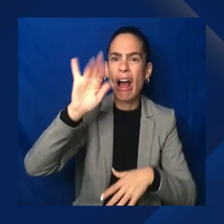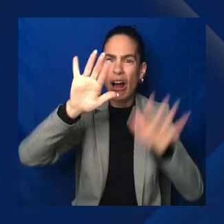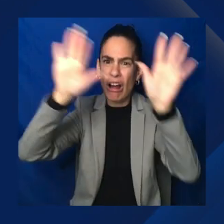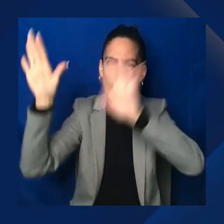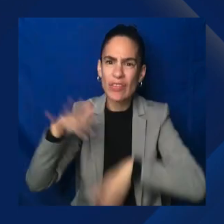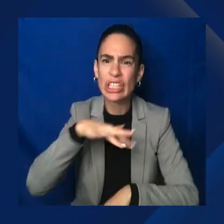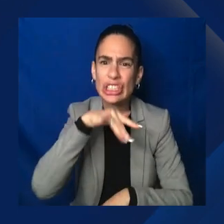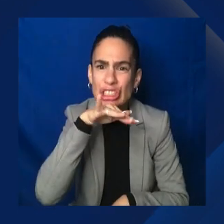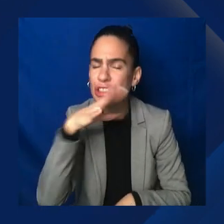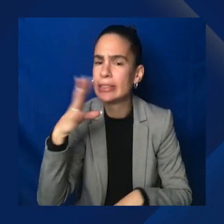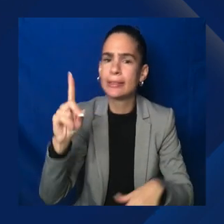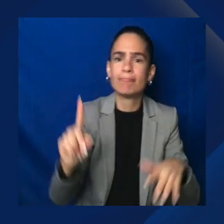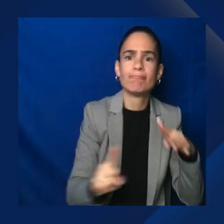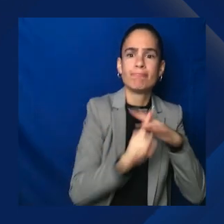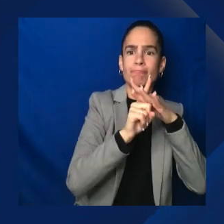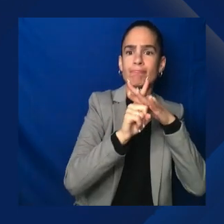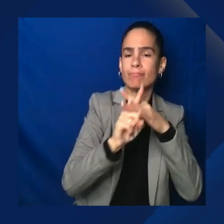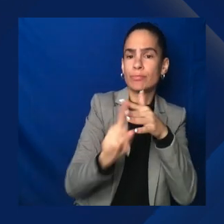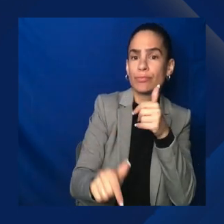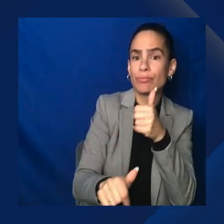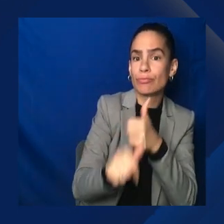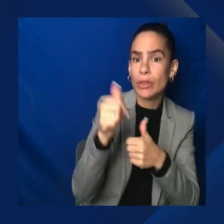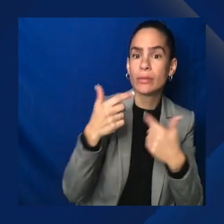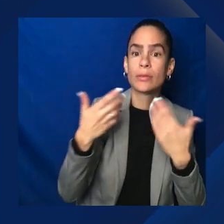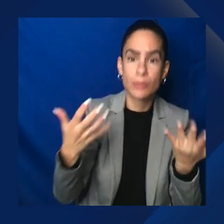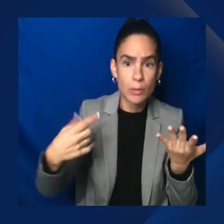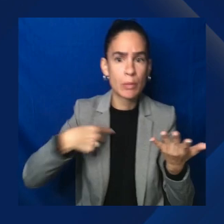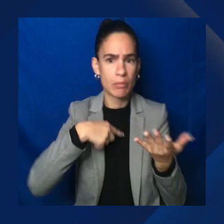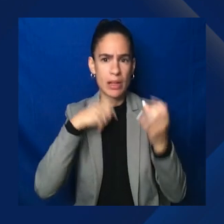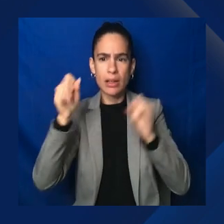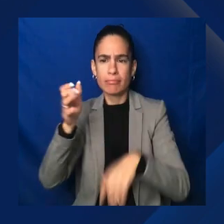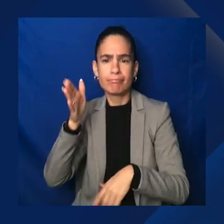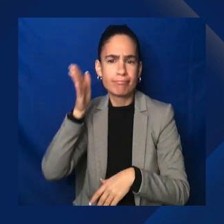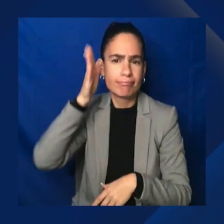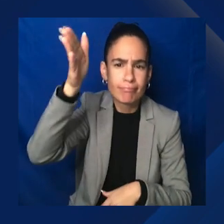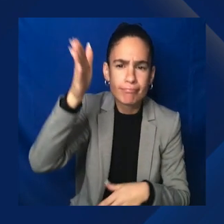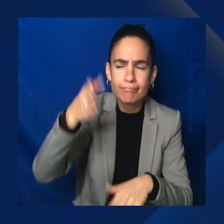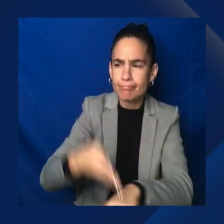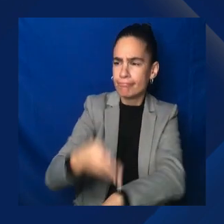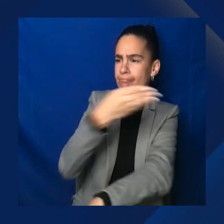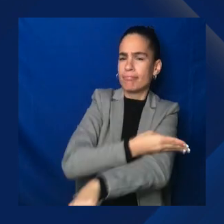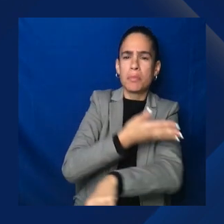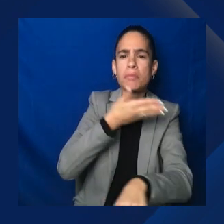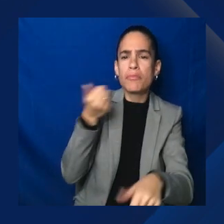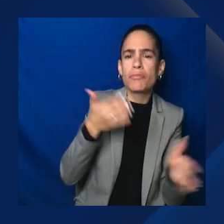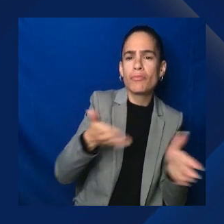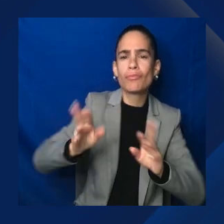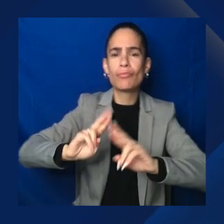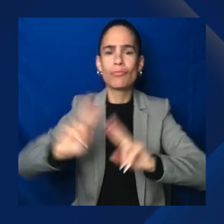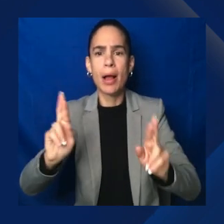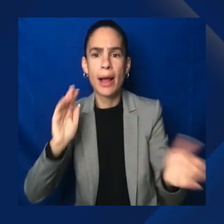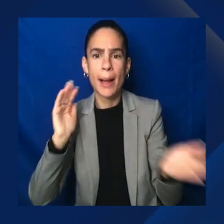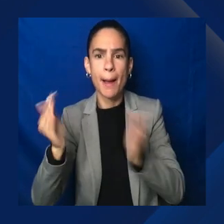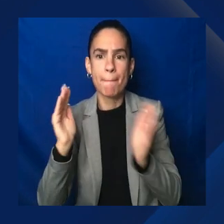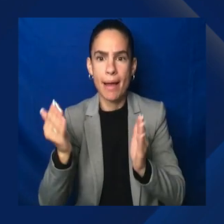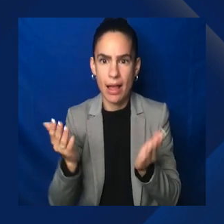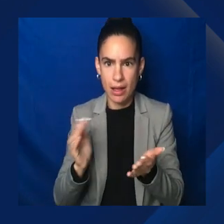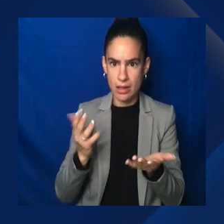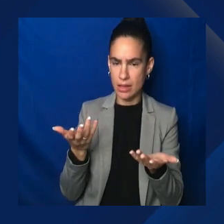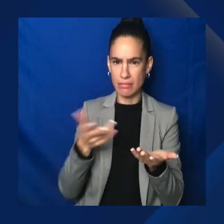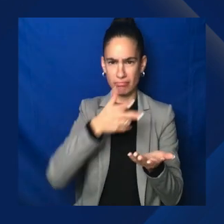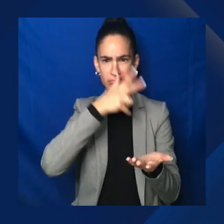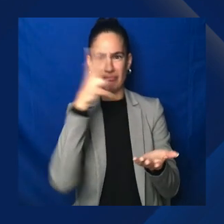at the start of the COVID-19 pandemic. So in short, if we want to make progress, we need to prioritize maternal health throughout